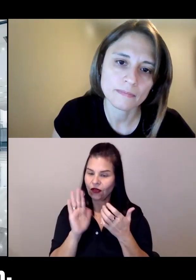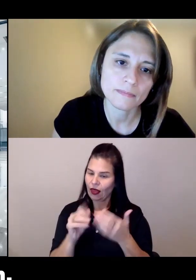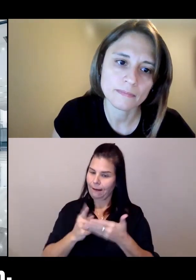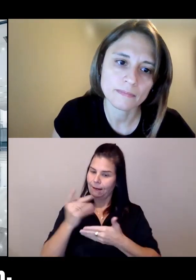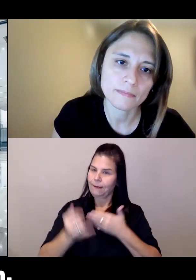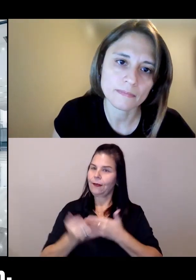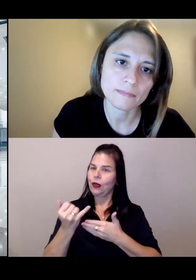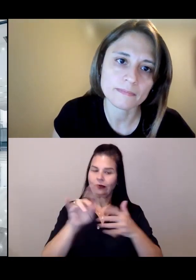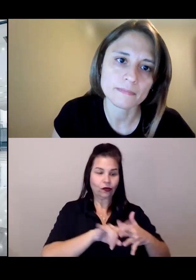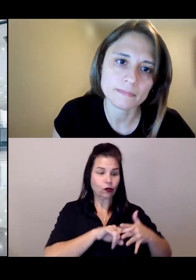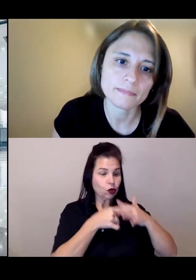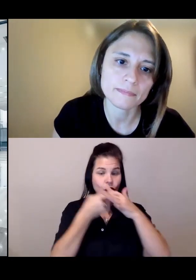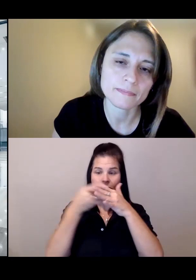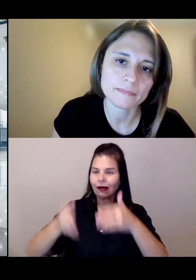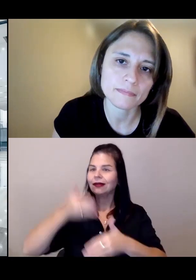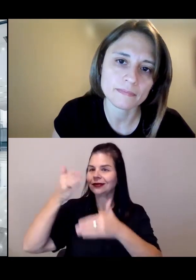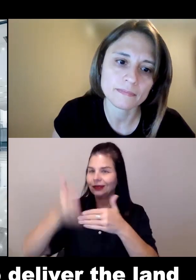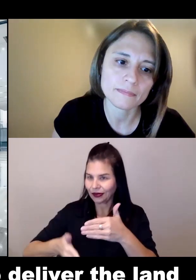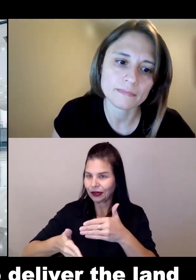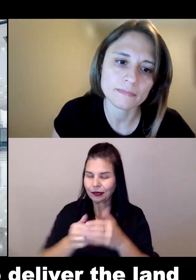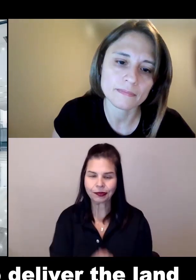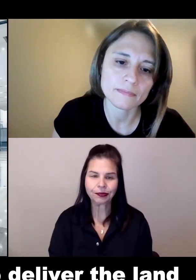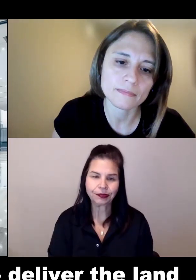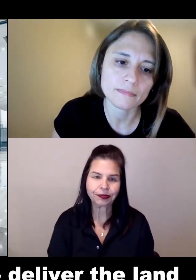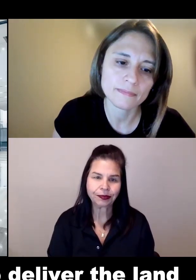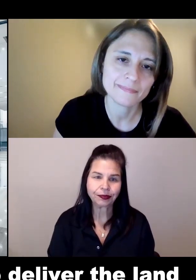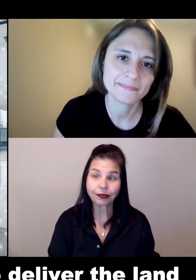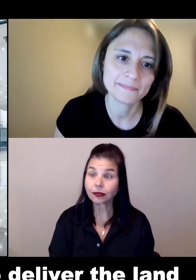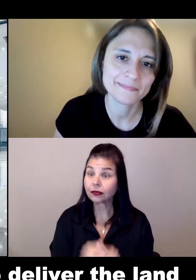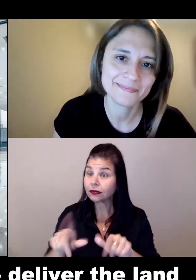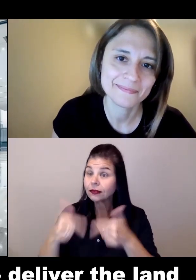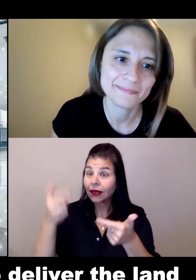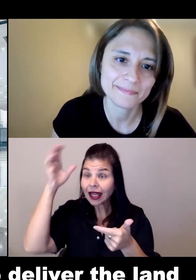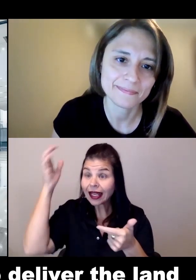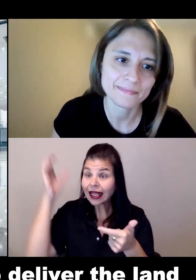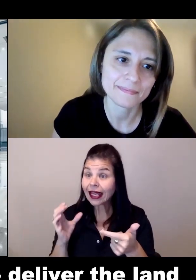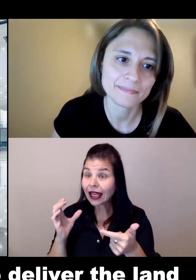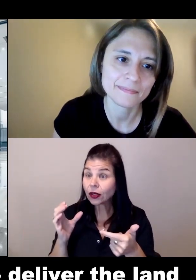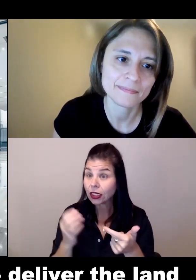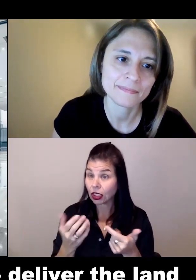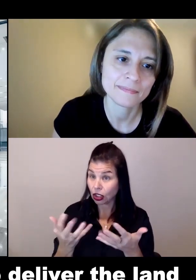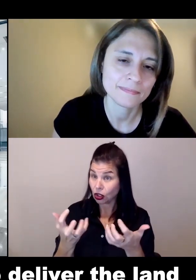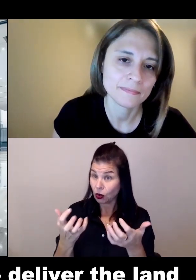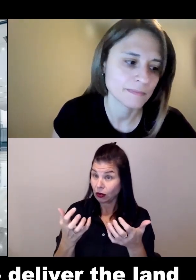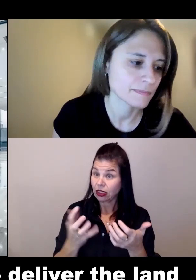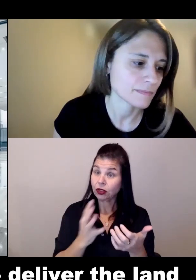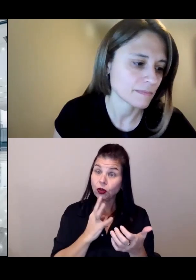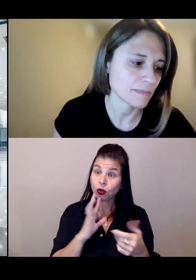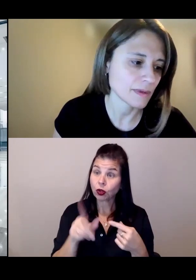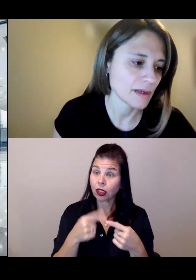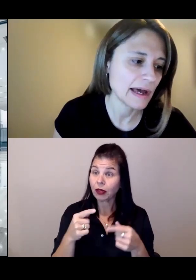from start to finish. So Carolina, would you like me to deliver the land acknowledgement, or would you like to do